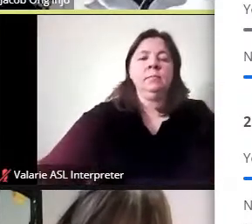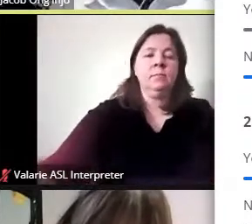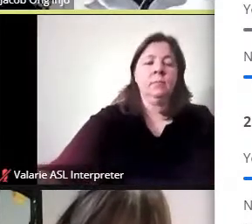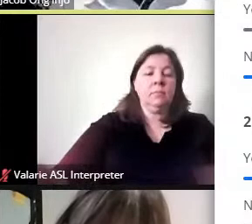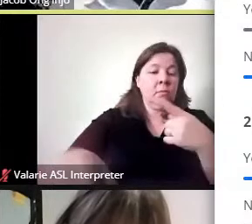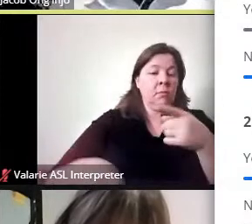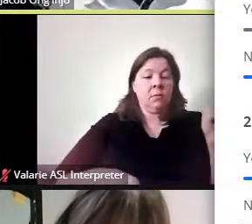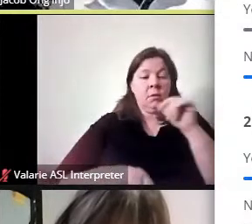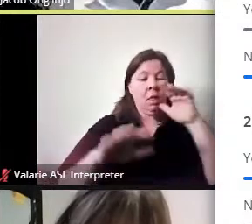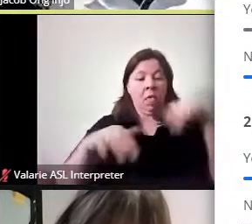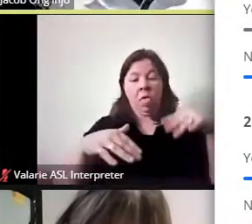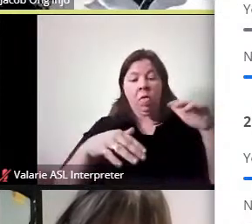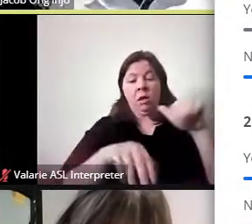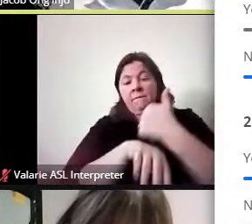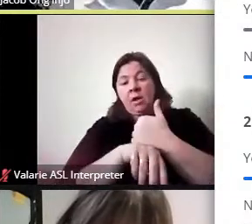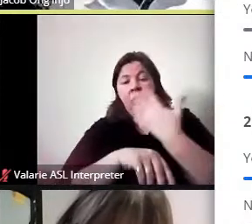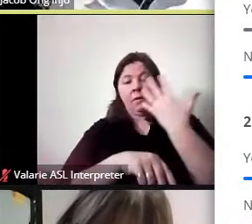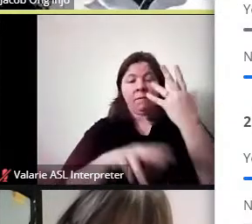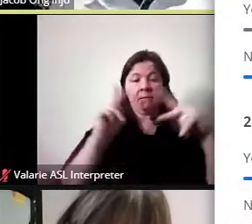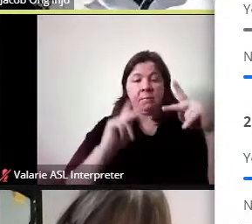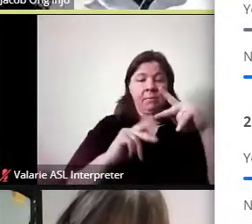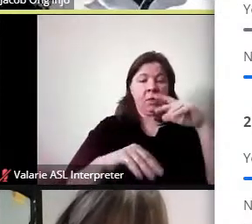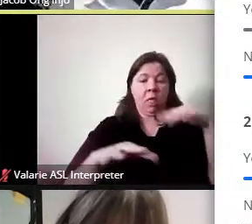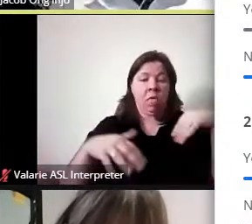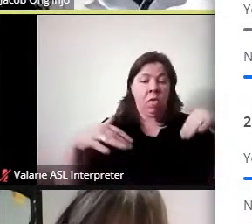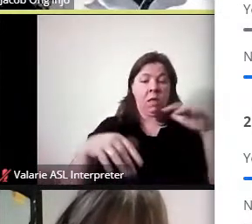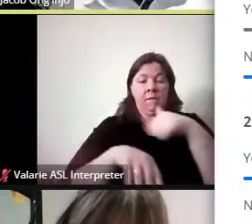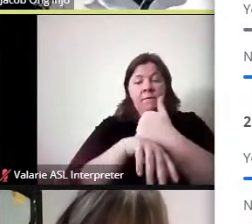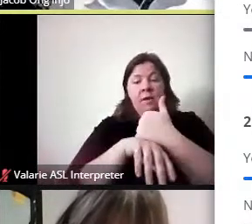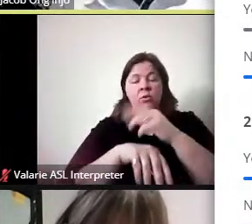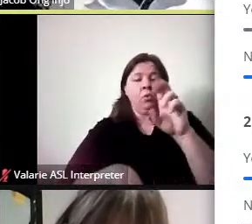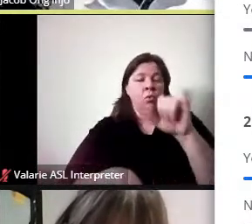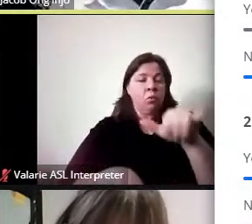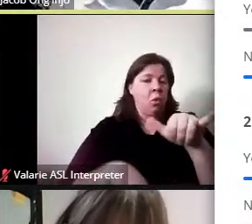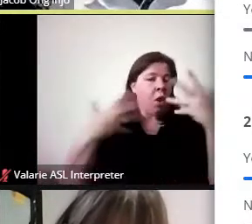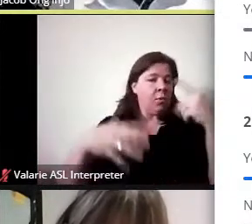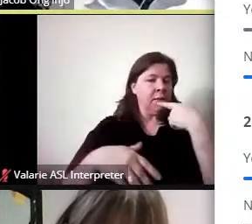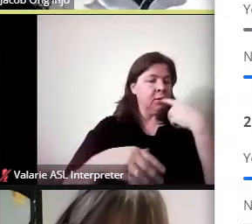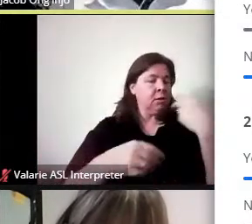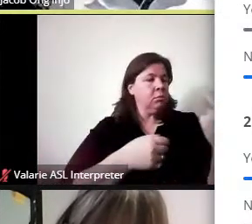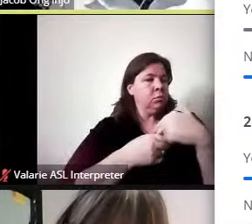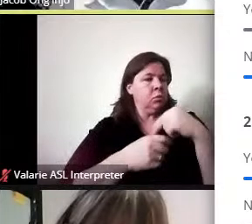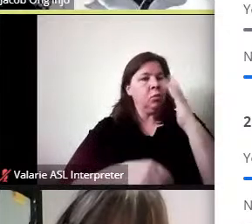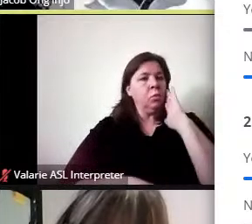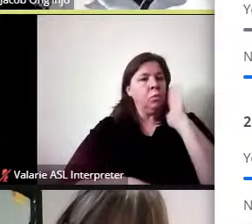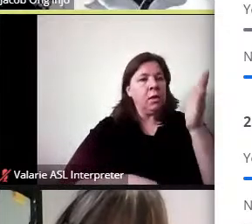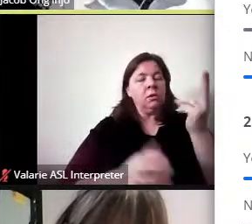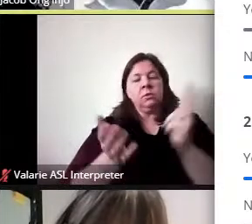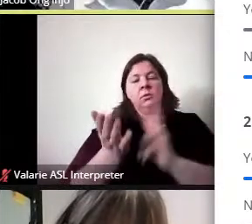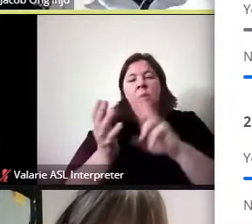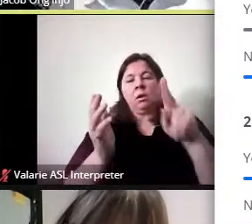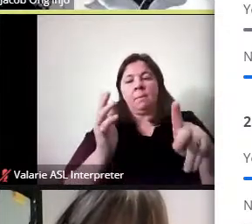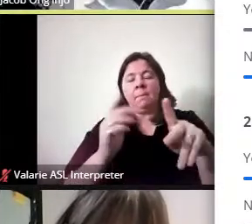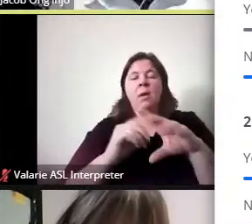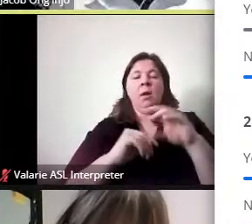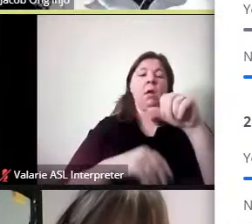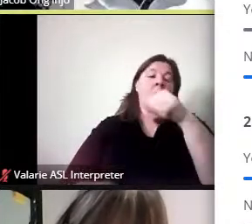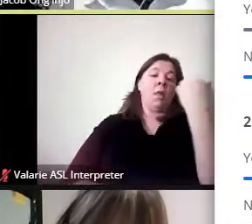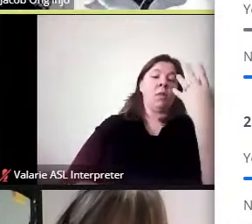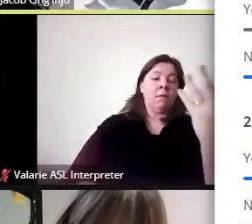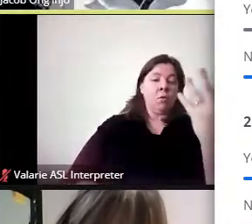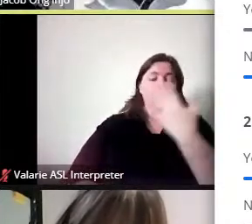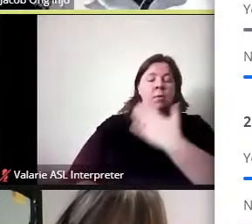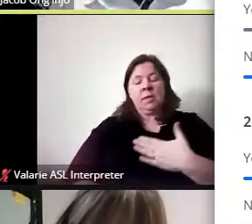not founders, the 5 people who are not founders, Roy has already said he's definitely gonna go sign up. The other 4,